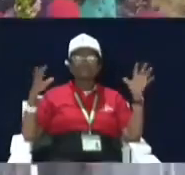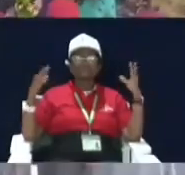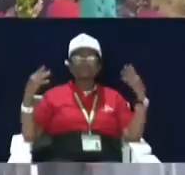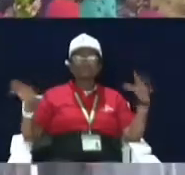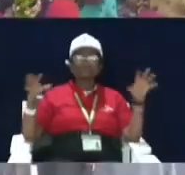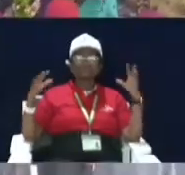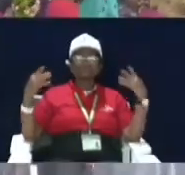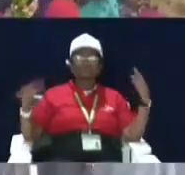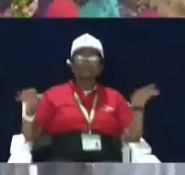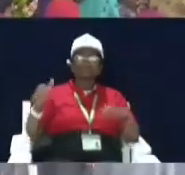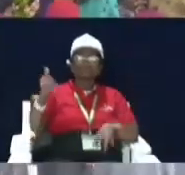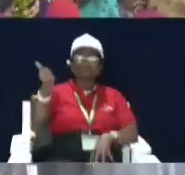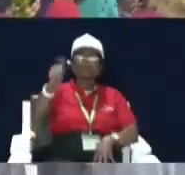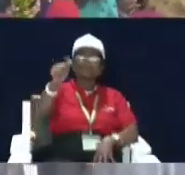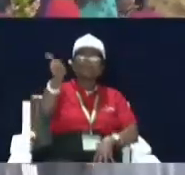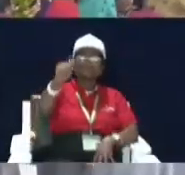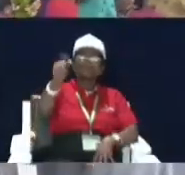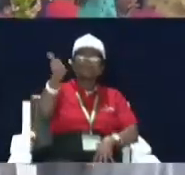Ten.